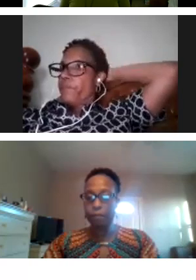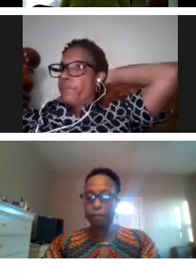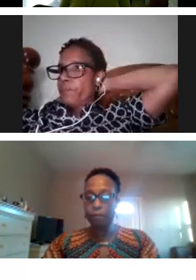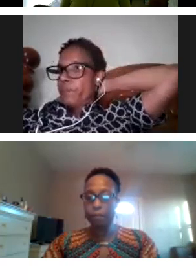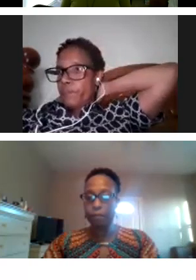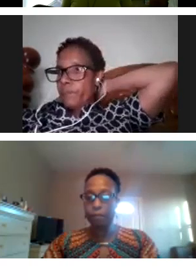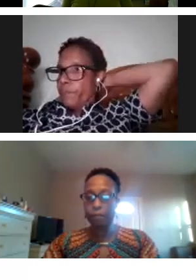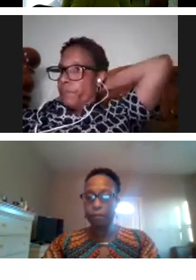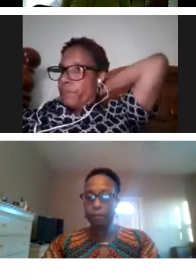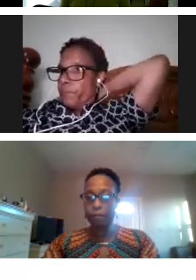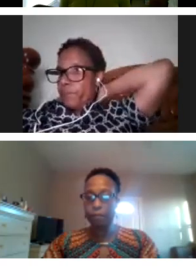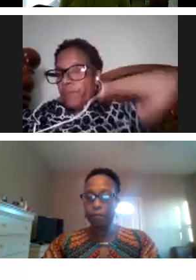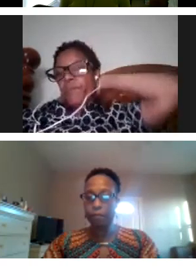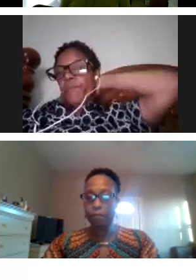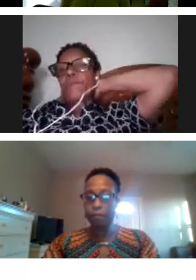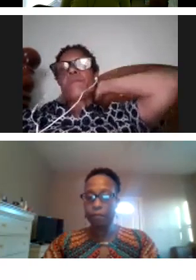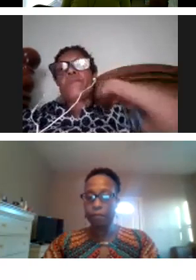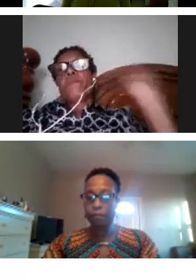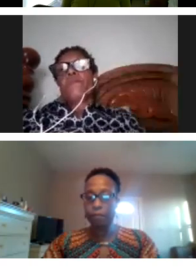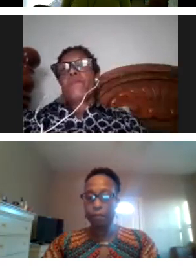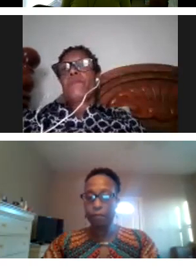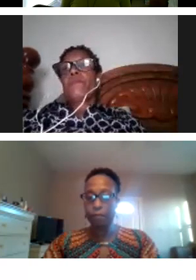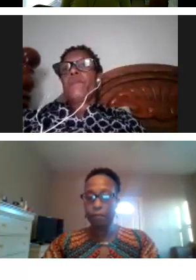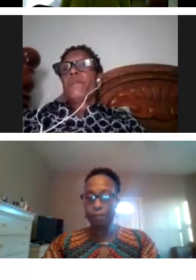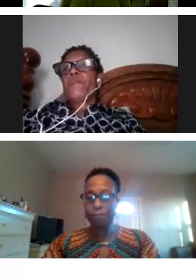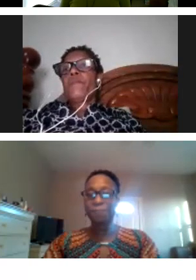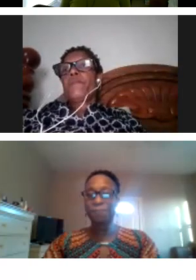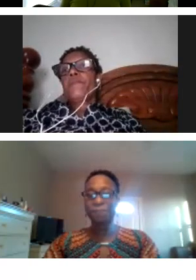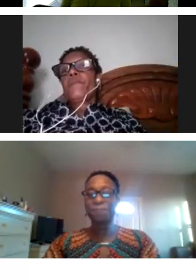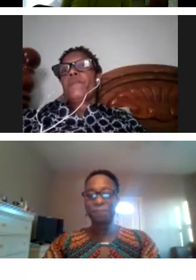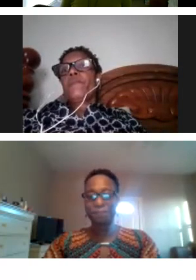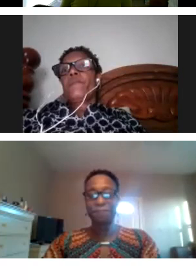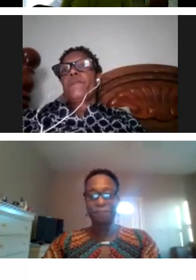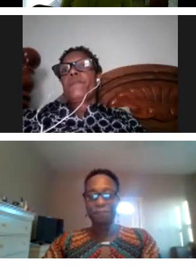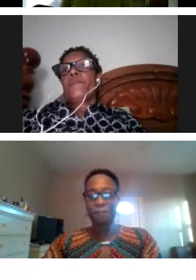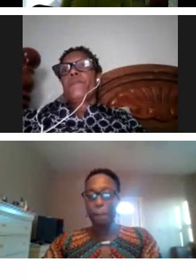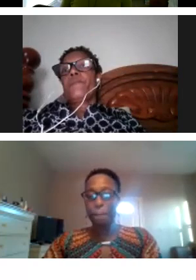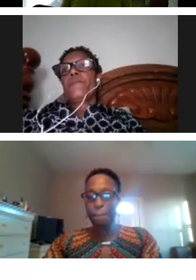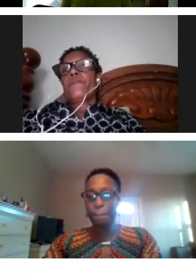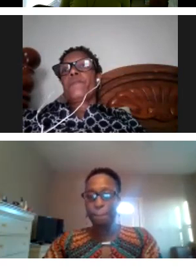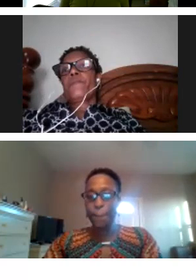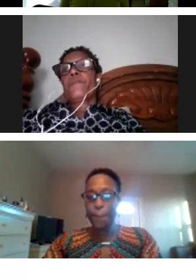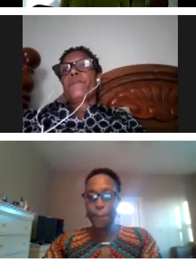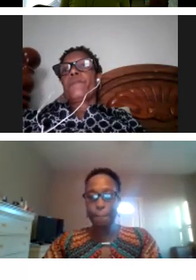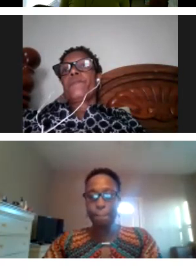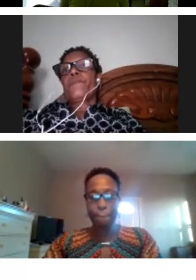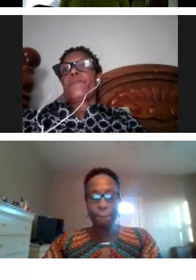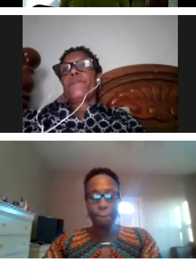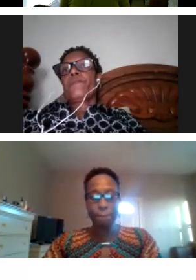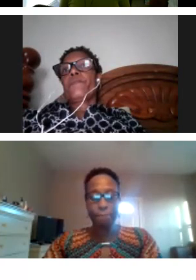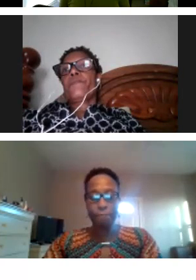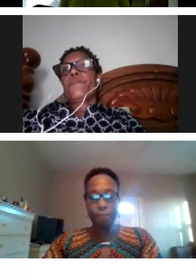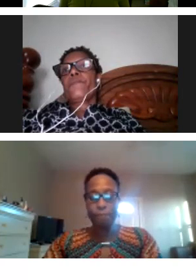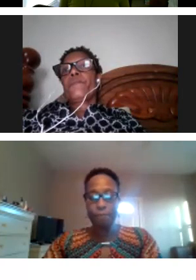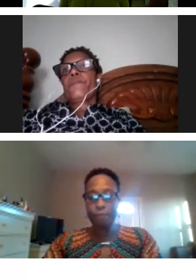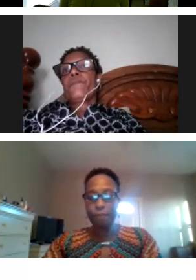advocate that they expand those from their legislators and state level, and that there's